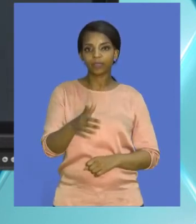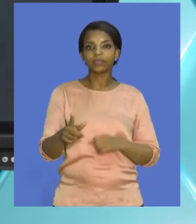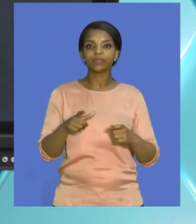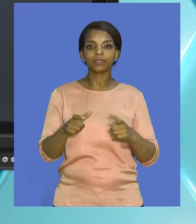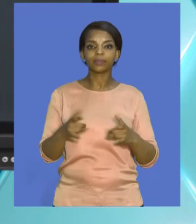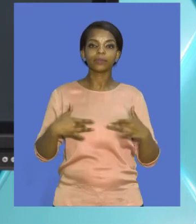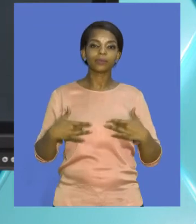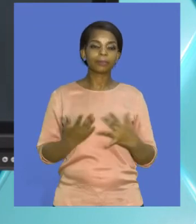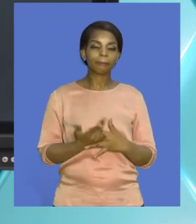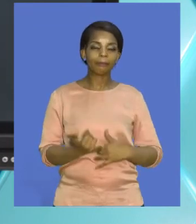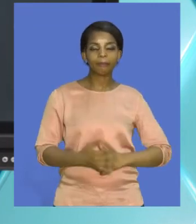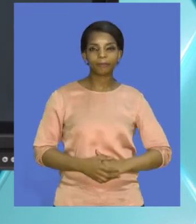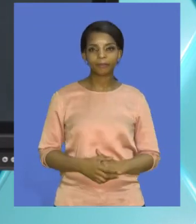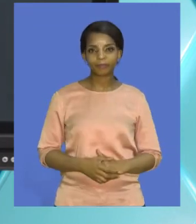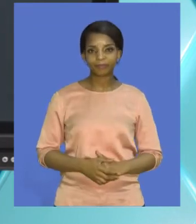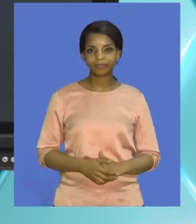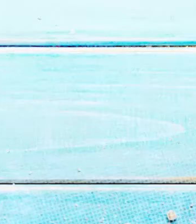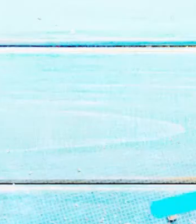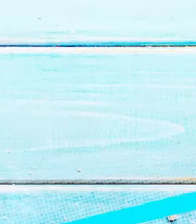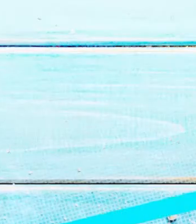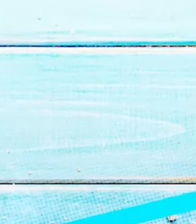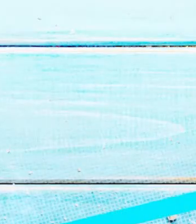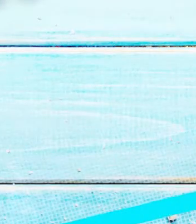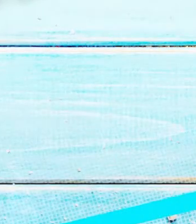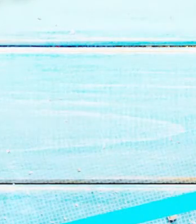concerned. Let's take a short break for now.